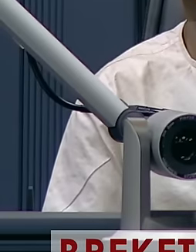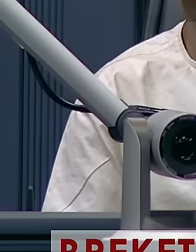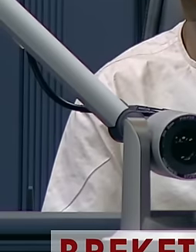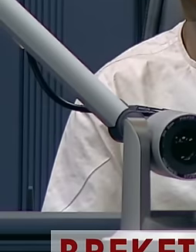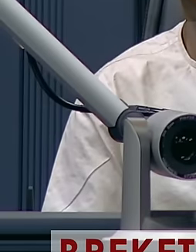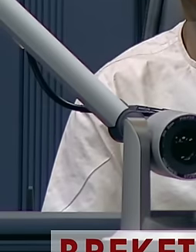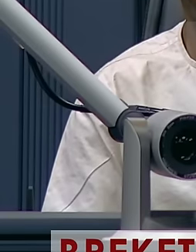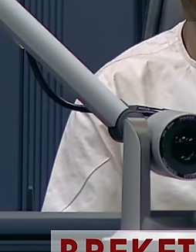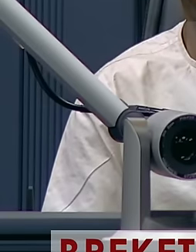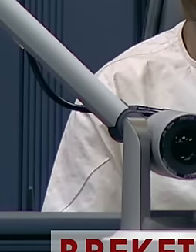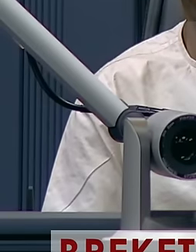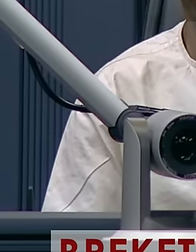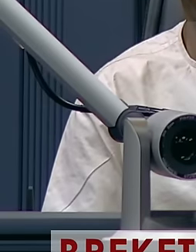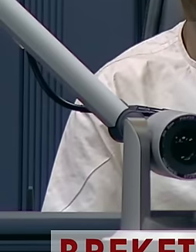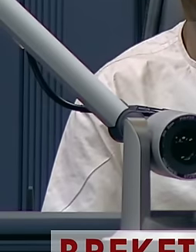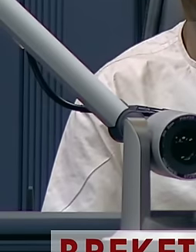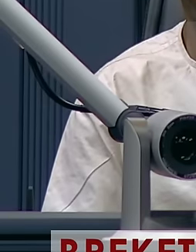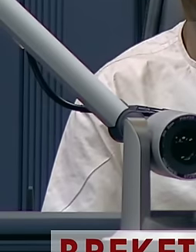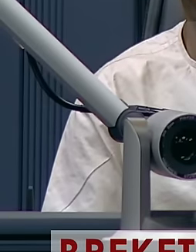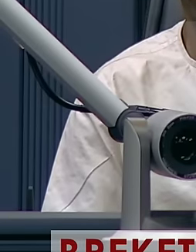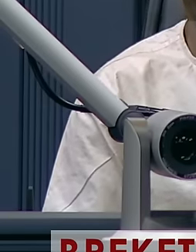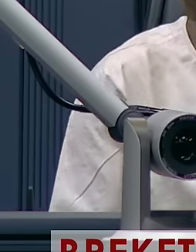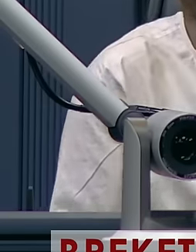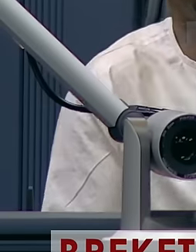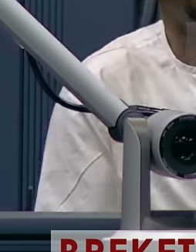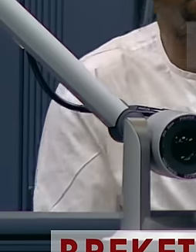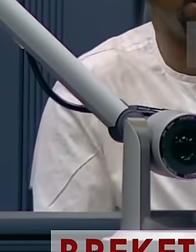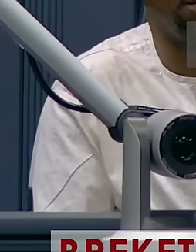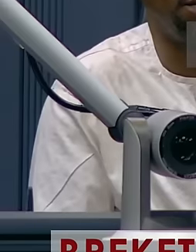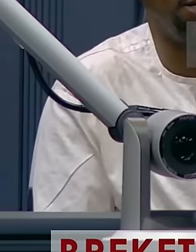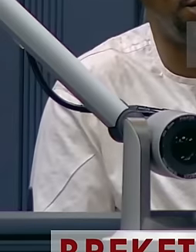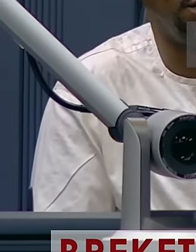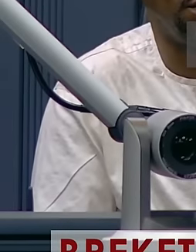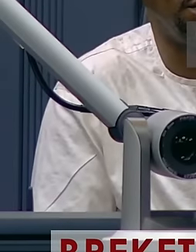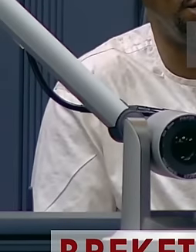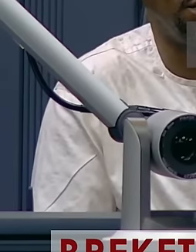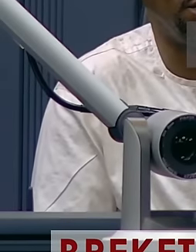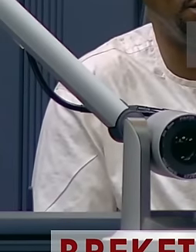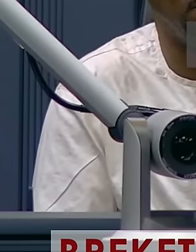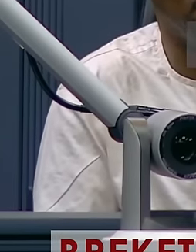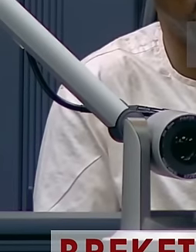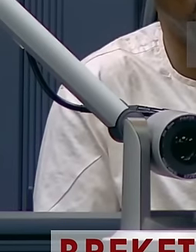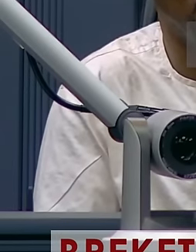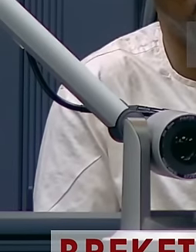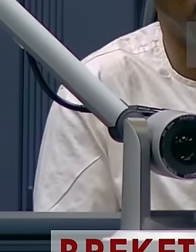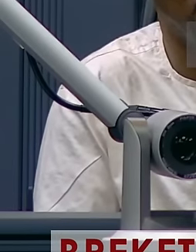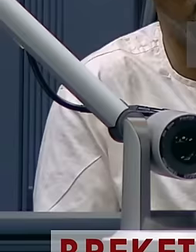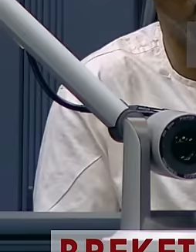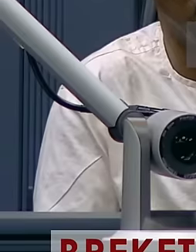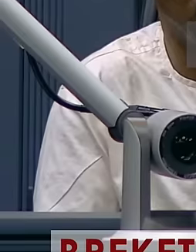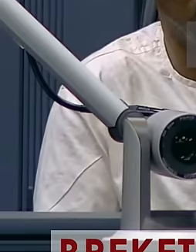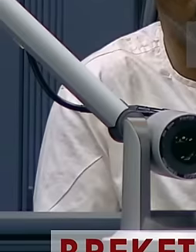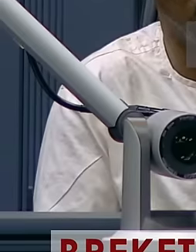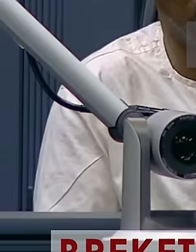I'm not going again. The guy said, no, now we are closed. I said, I'm not going again. Mm. Before I knew it, they brought out a gun. Someone handcuffed